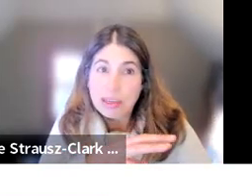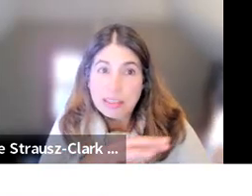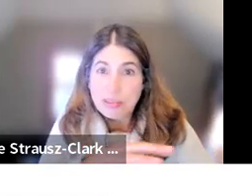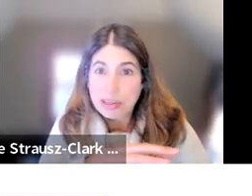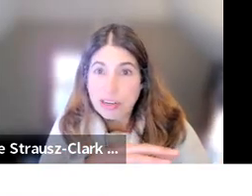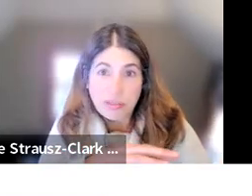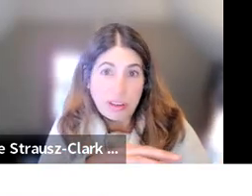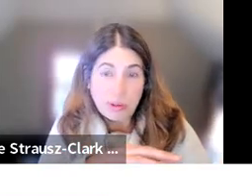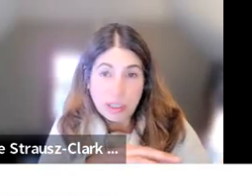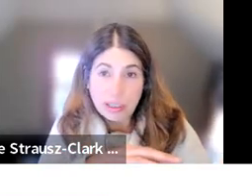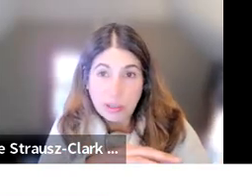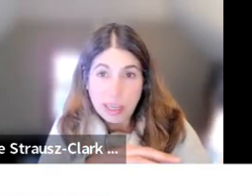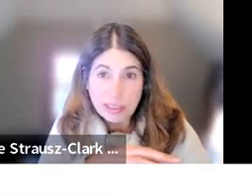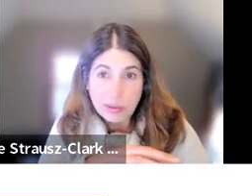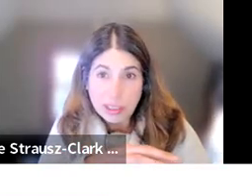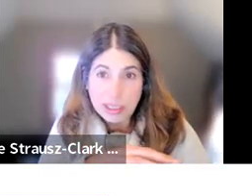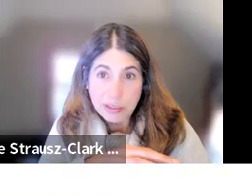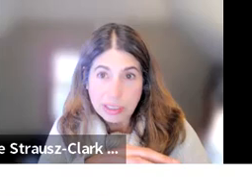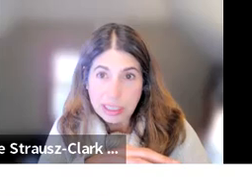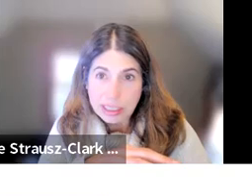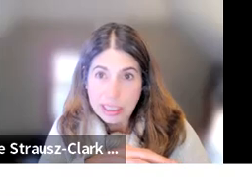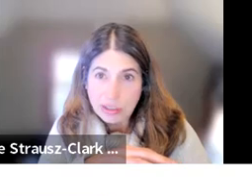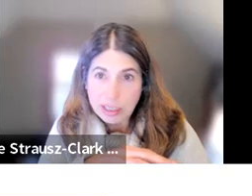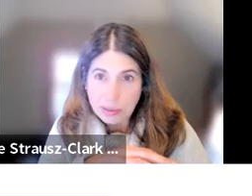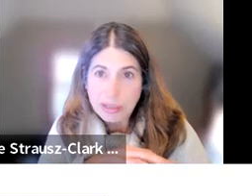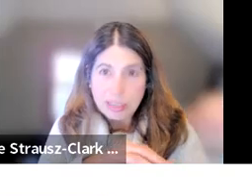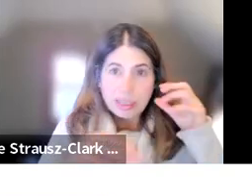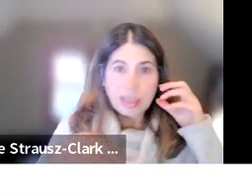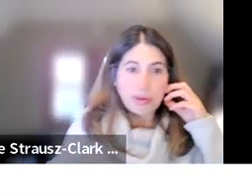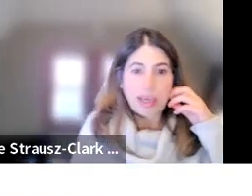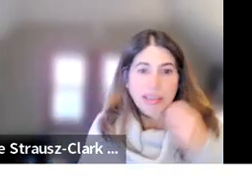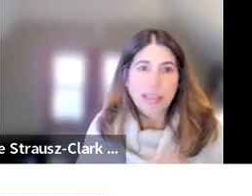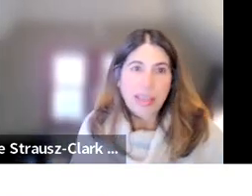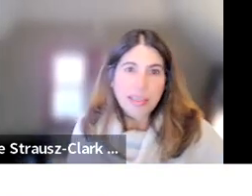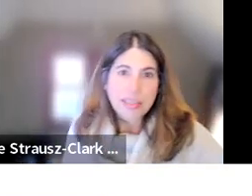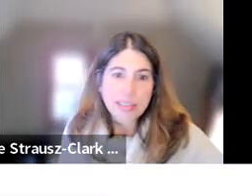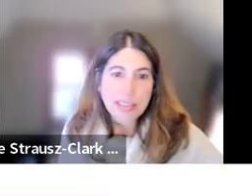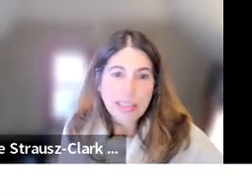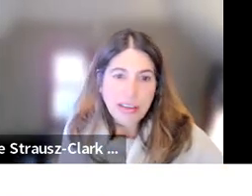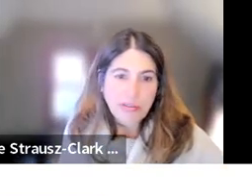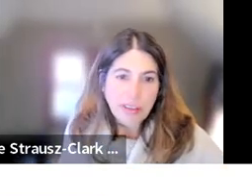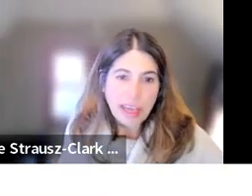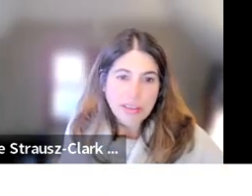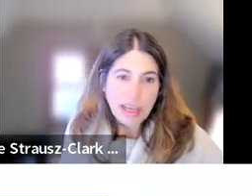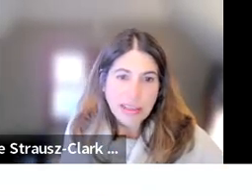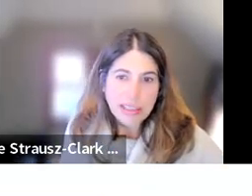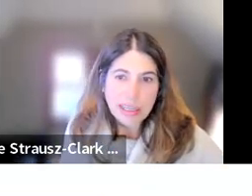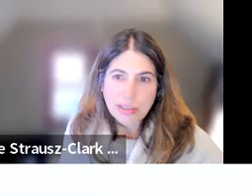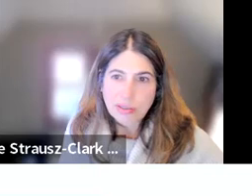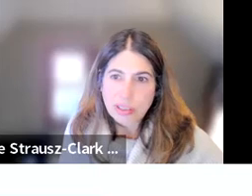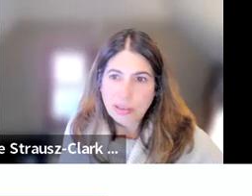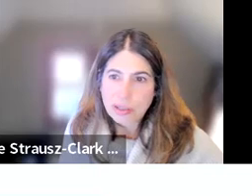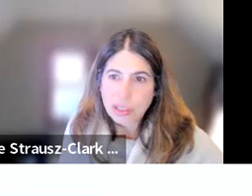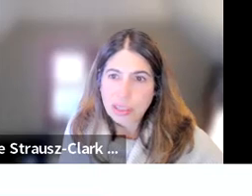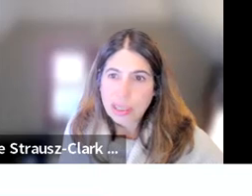responding because of the nature of their particular caseloads, et cetera. Did I track that right? Yeah. Okay. Yeah. Excellent. Thank you for that. So that's an